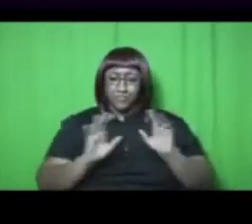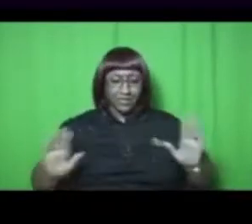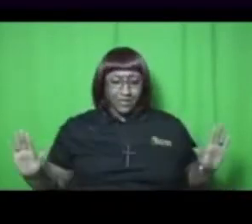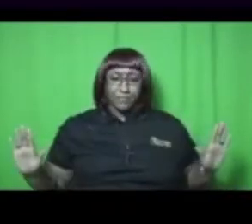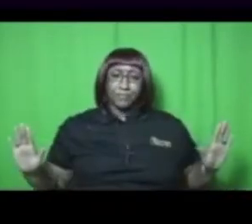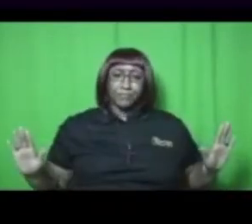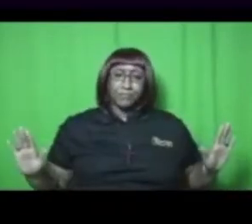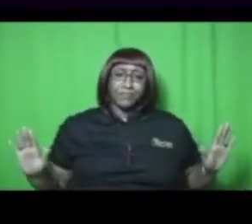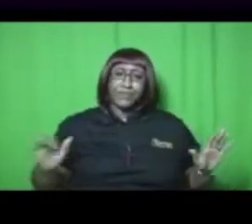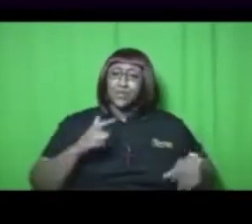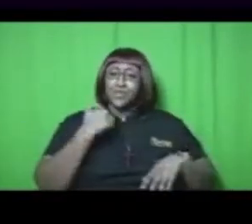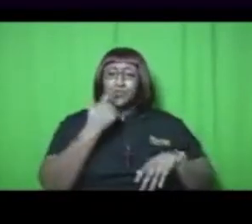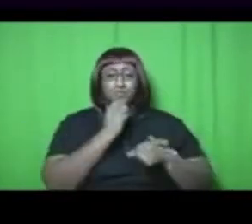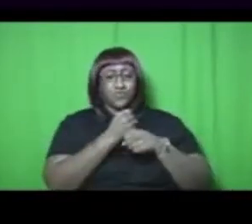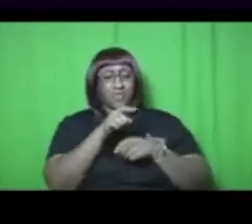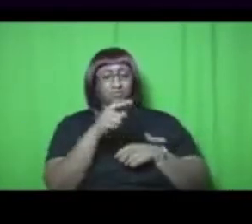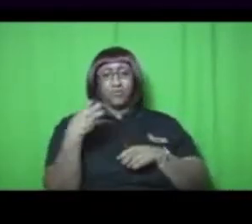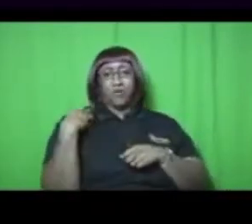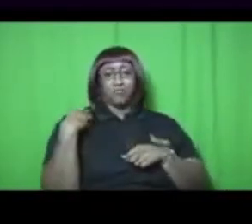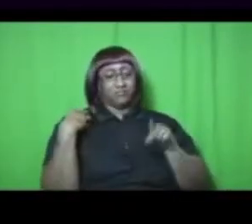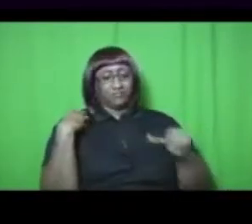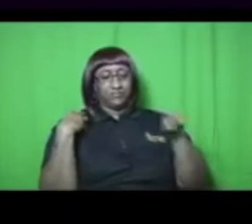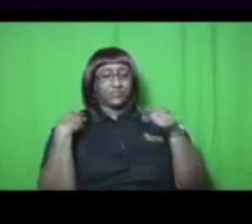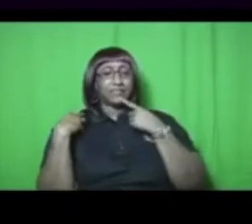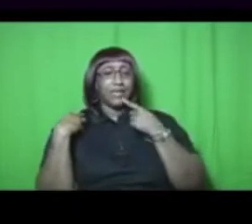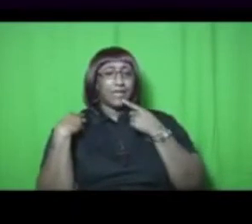said? Who made you boss?